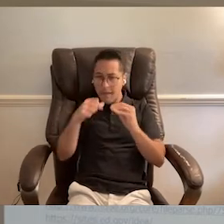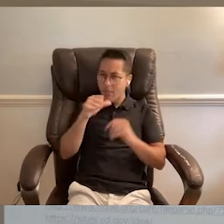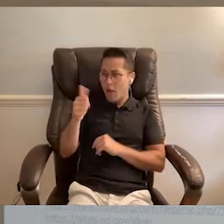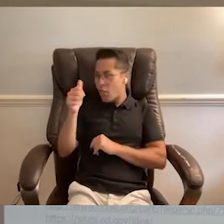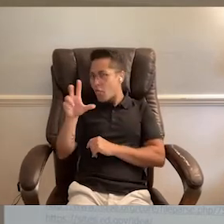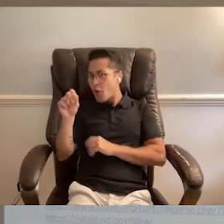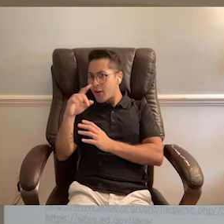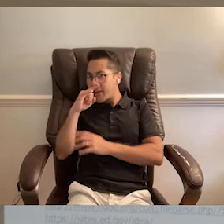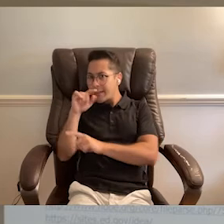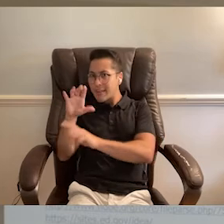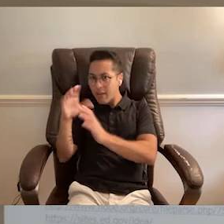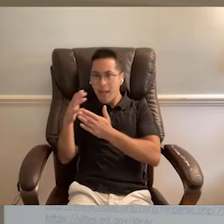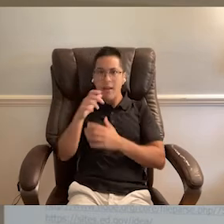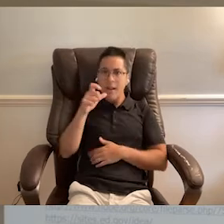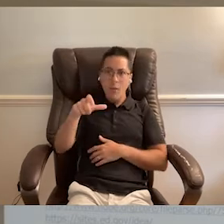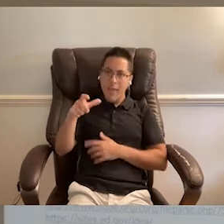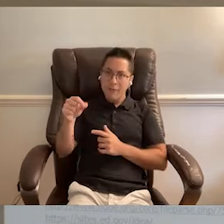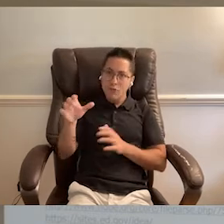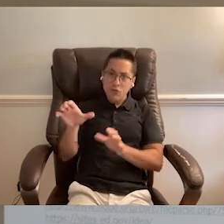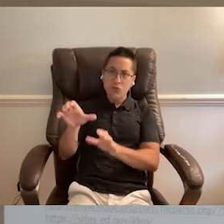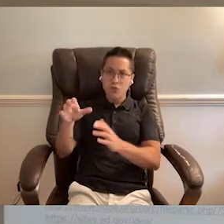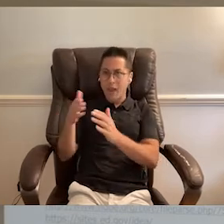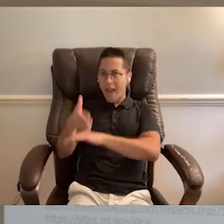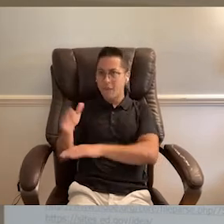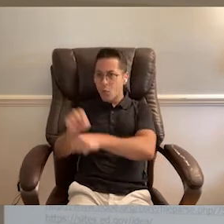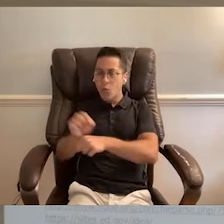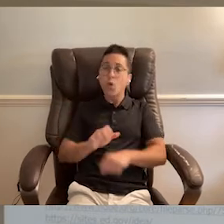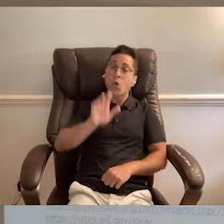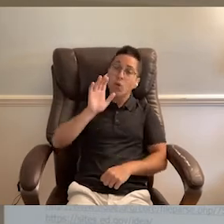do after work. Your child. Okay?